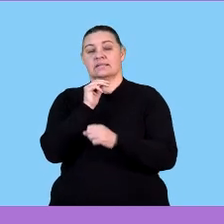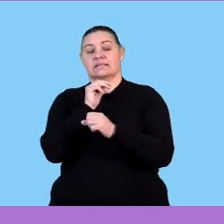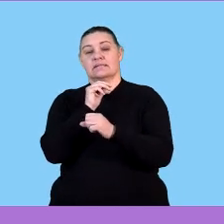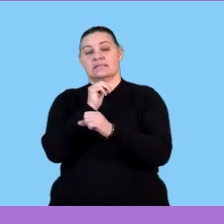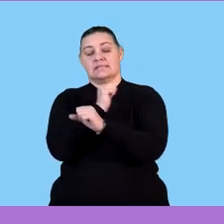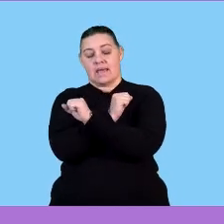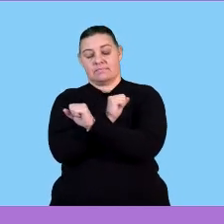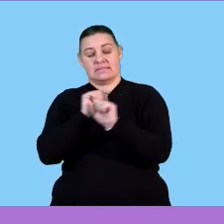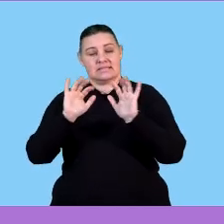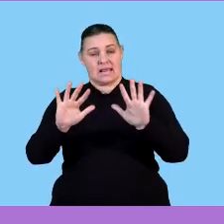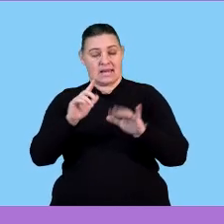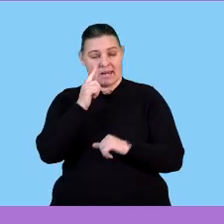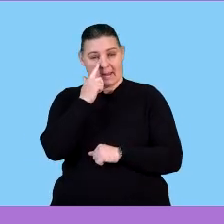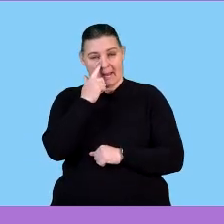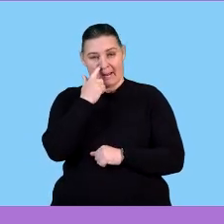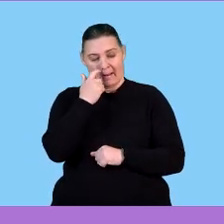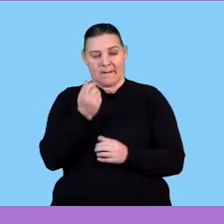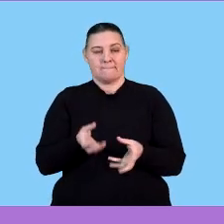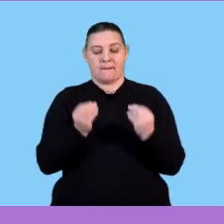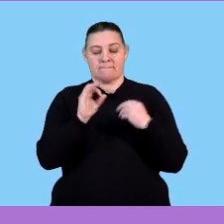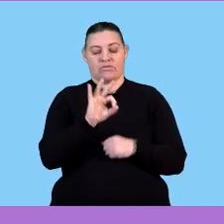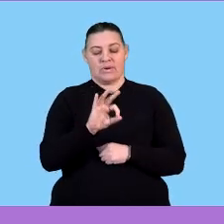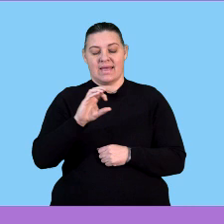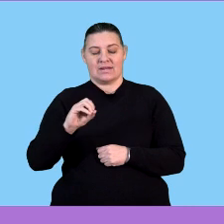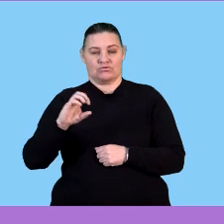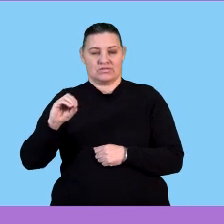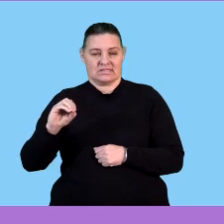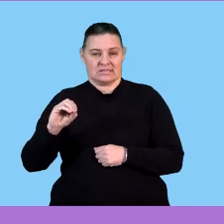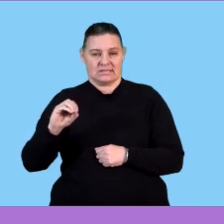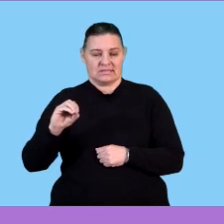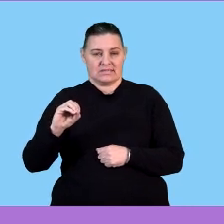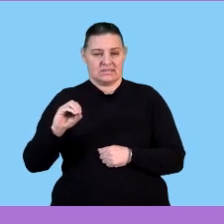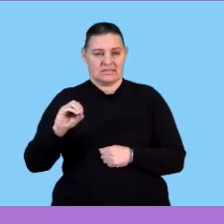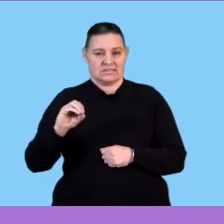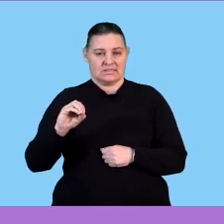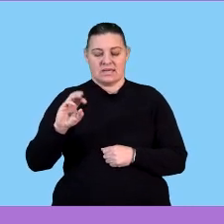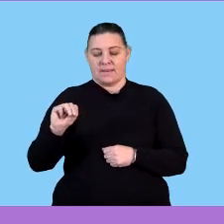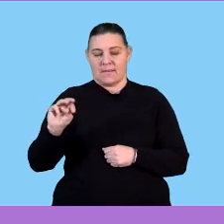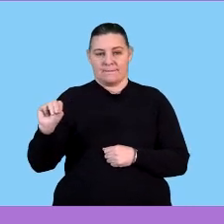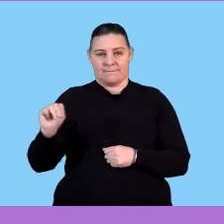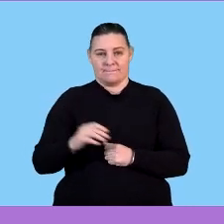it by 10 to get 300